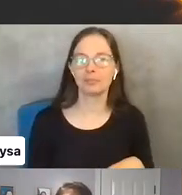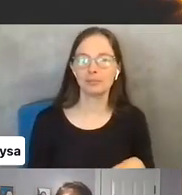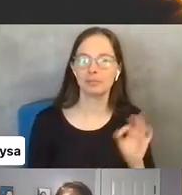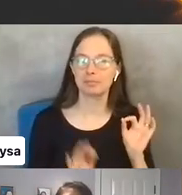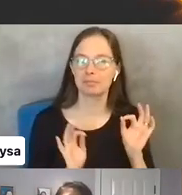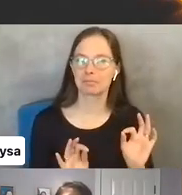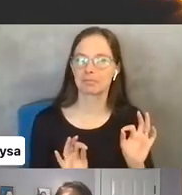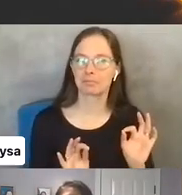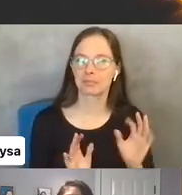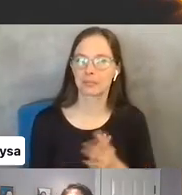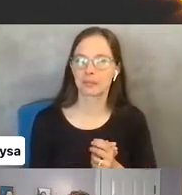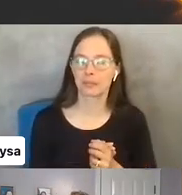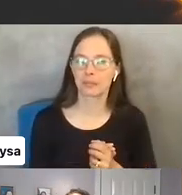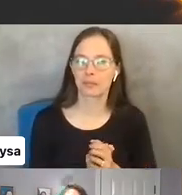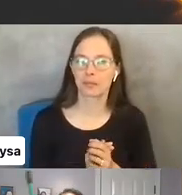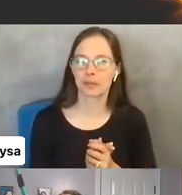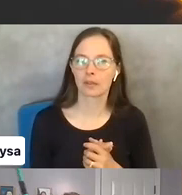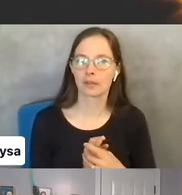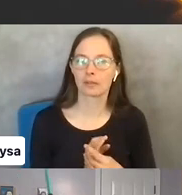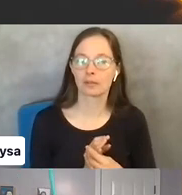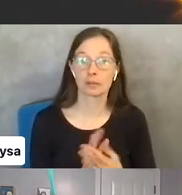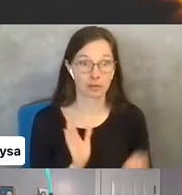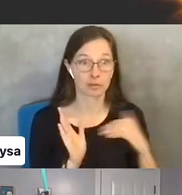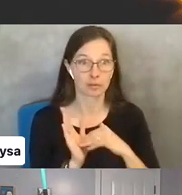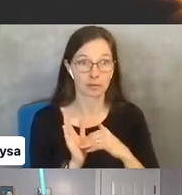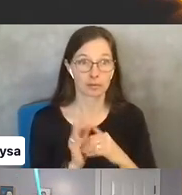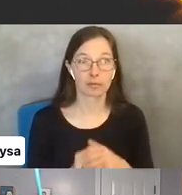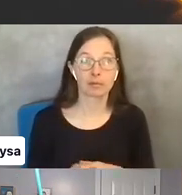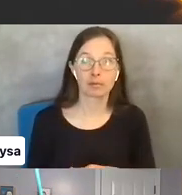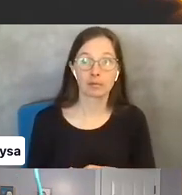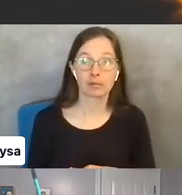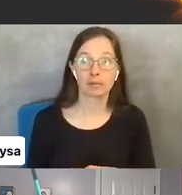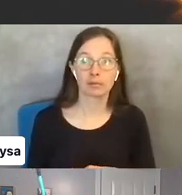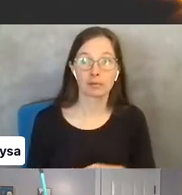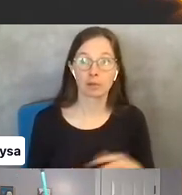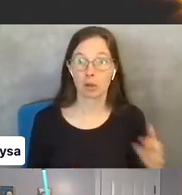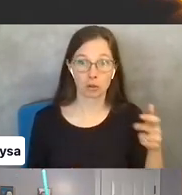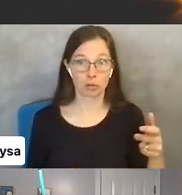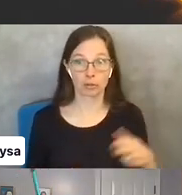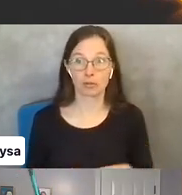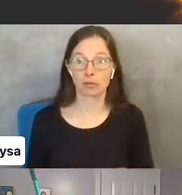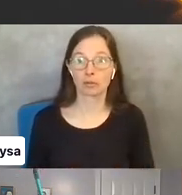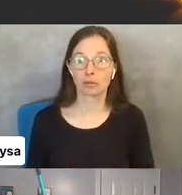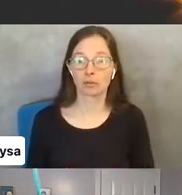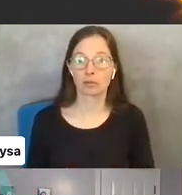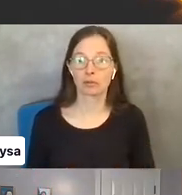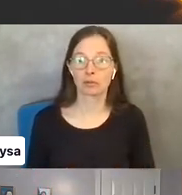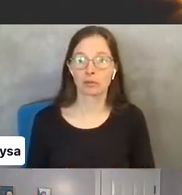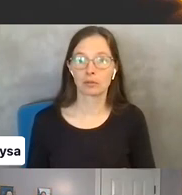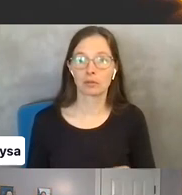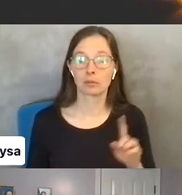Lovely. So one more time, on guard. Parry number 1.